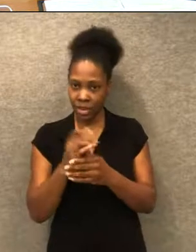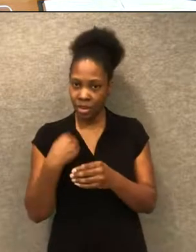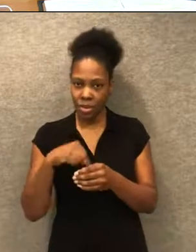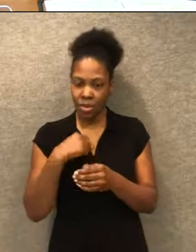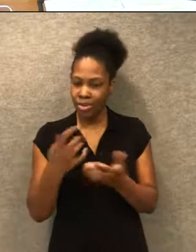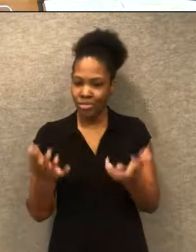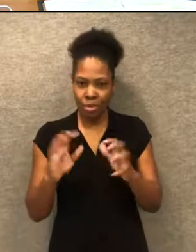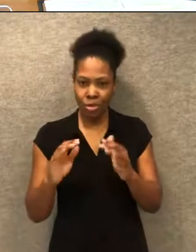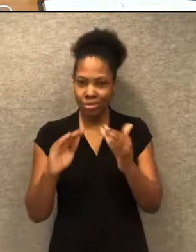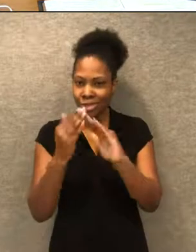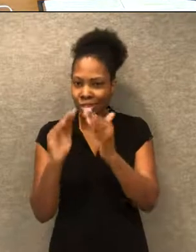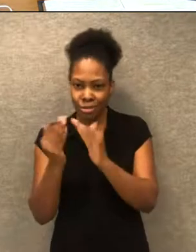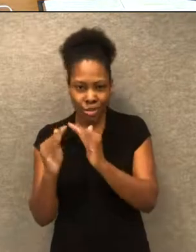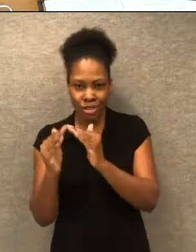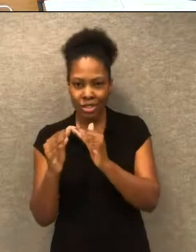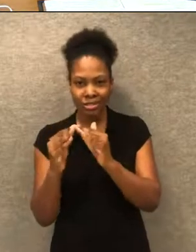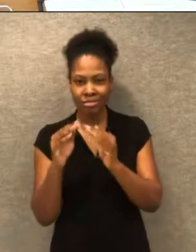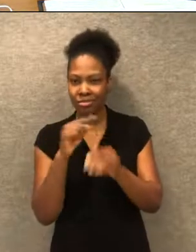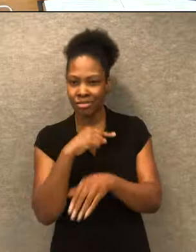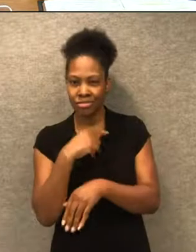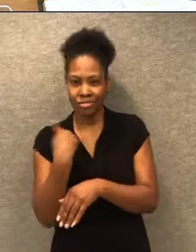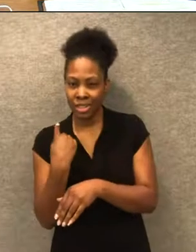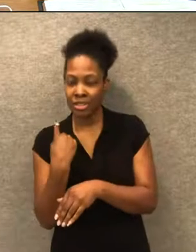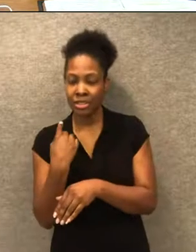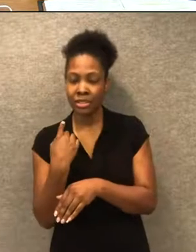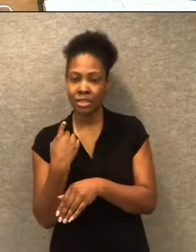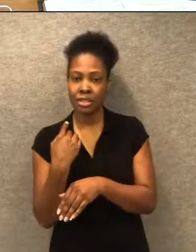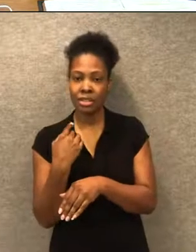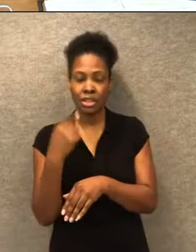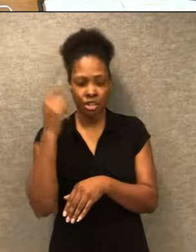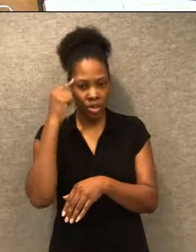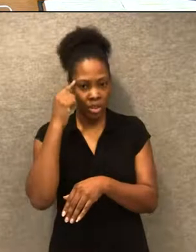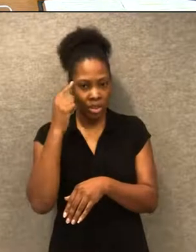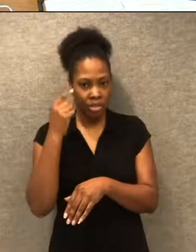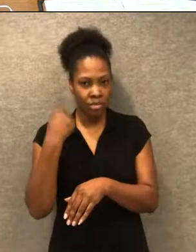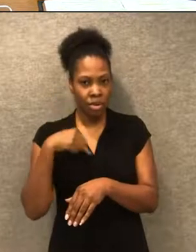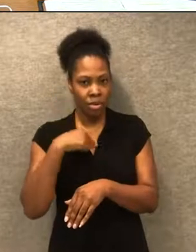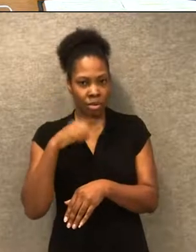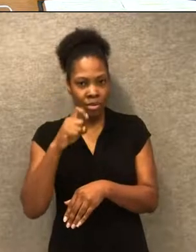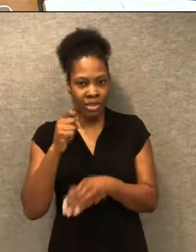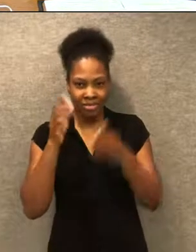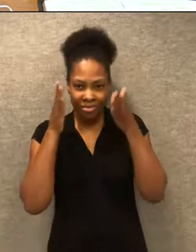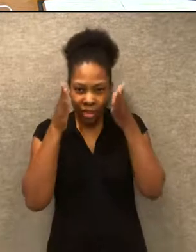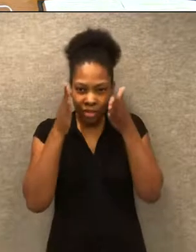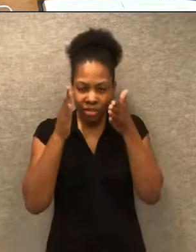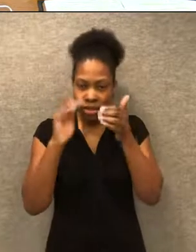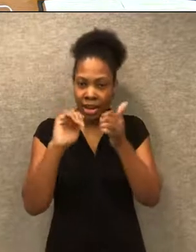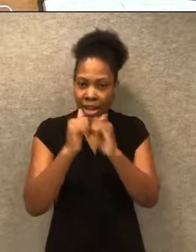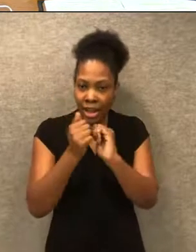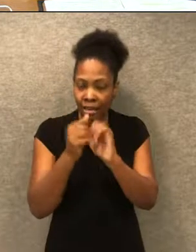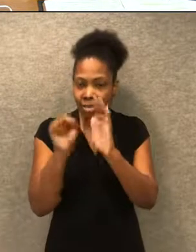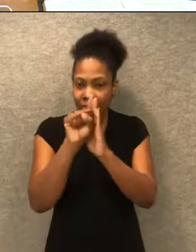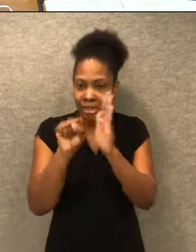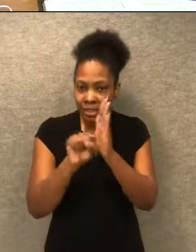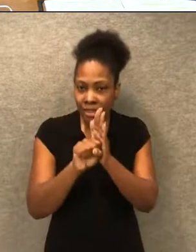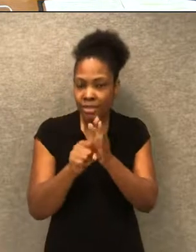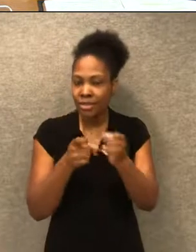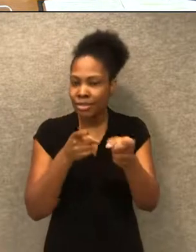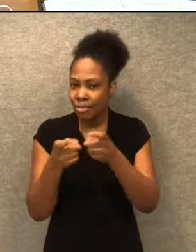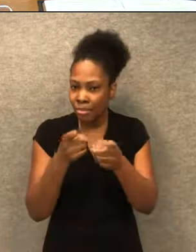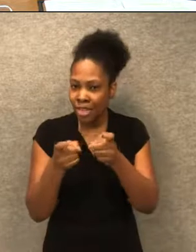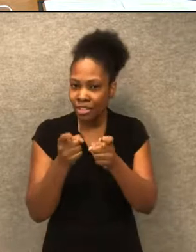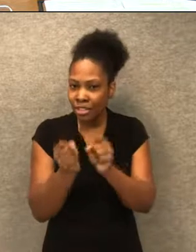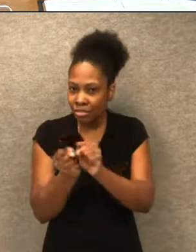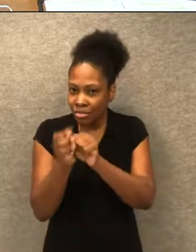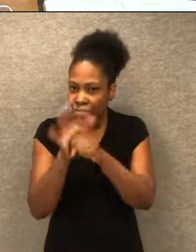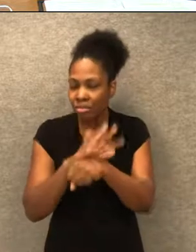to put our community members at risk. So I think, you know, number one is paying attention to how the state is managing this crisis